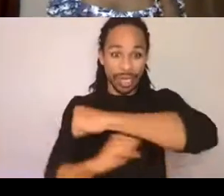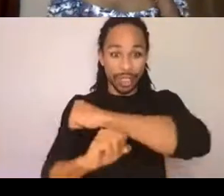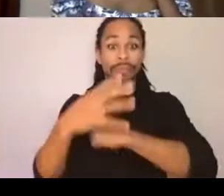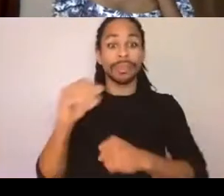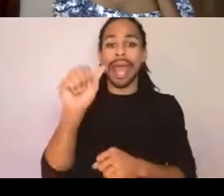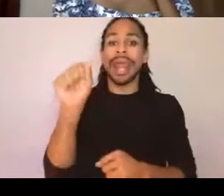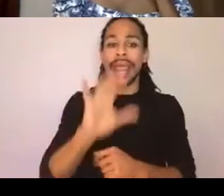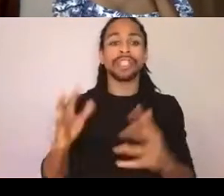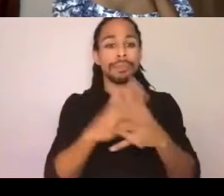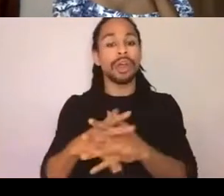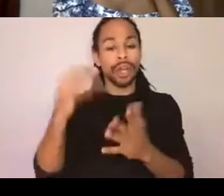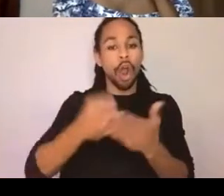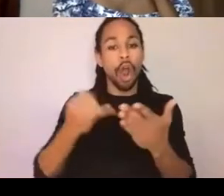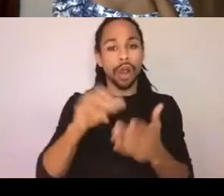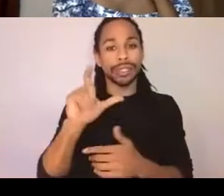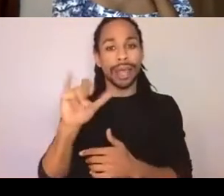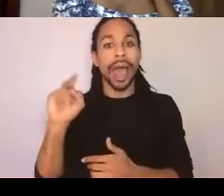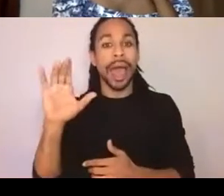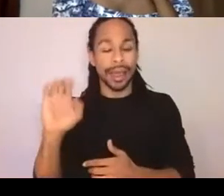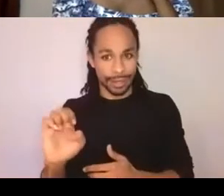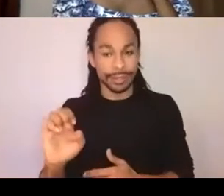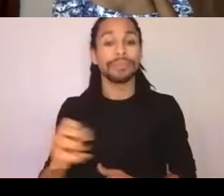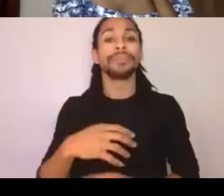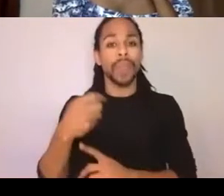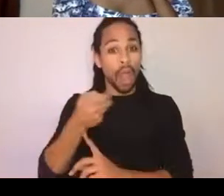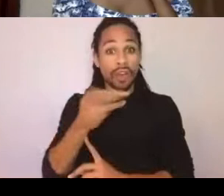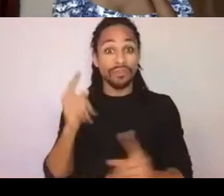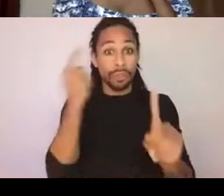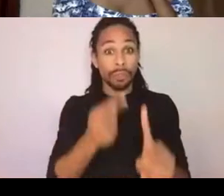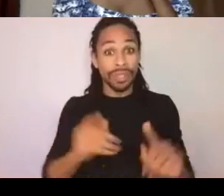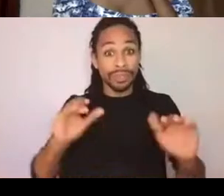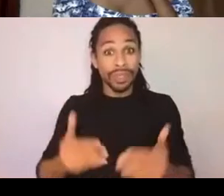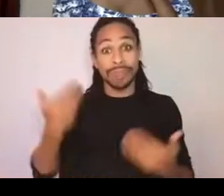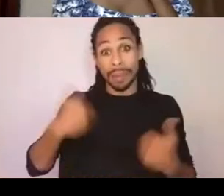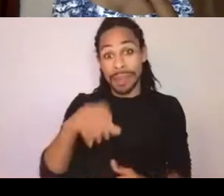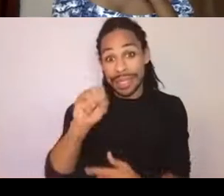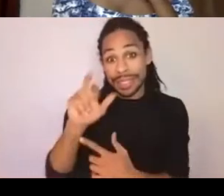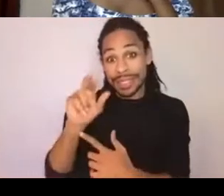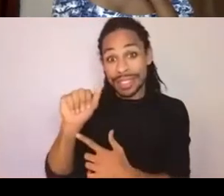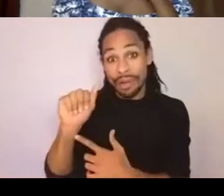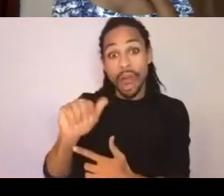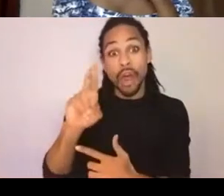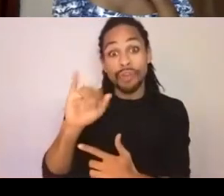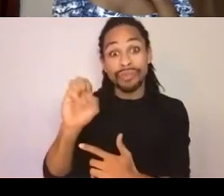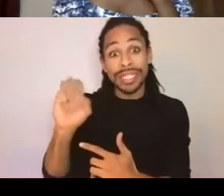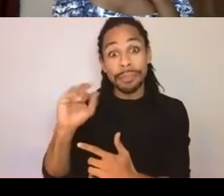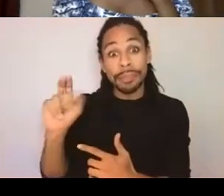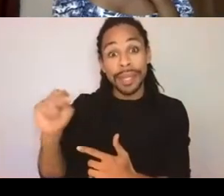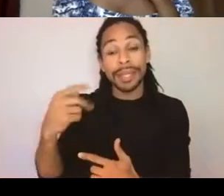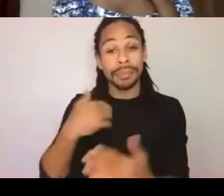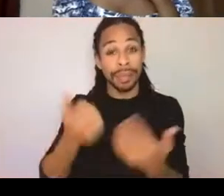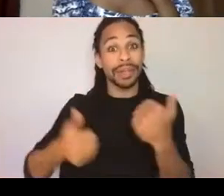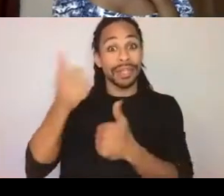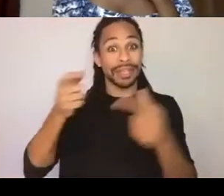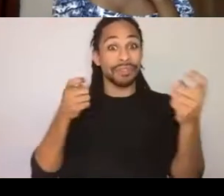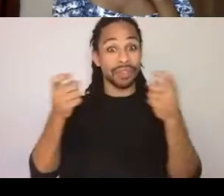grantee of the Rubin Foundation. A few points of introduction. My name is Sarah Reisman. I'm the executive and artistic director of the Shelley and Donald